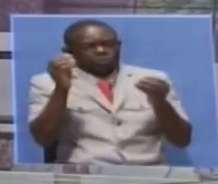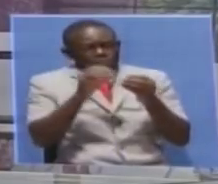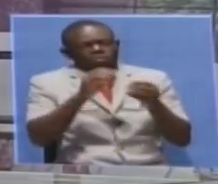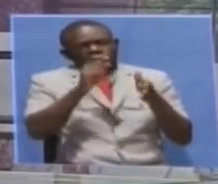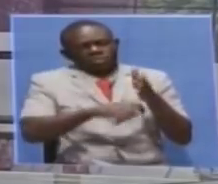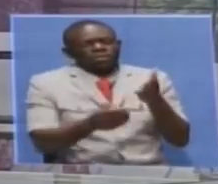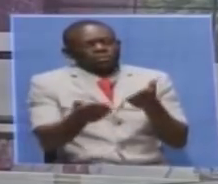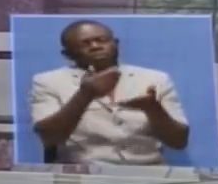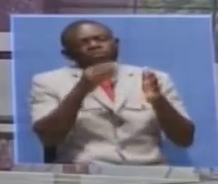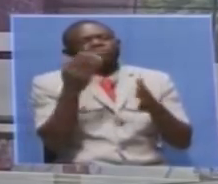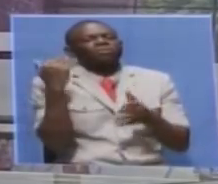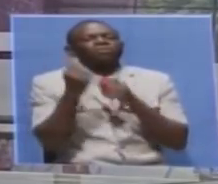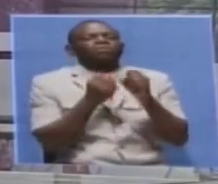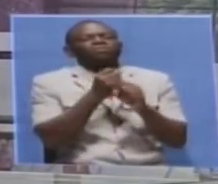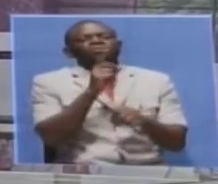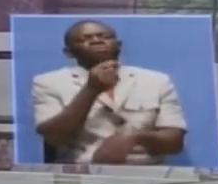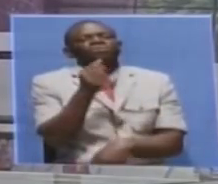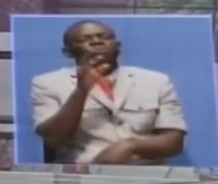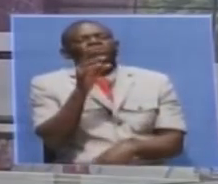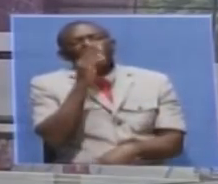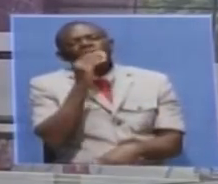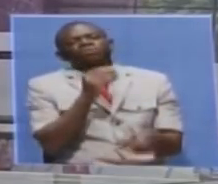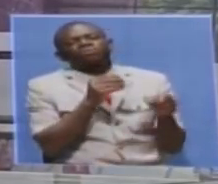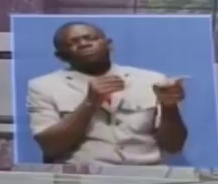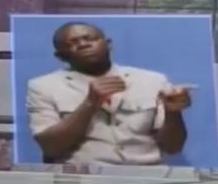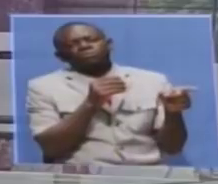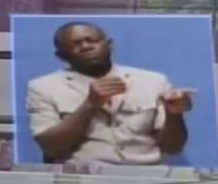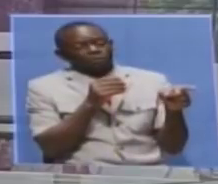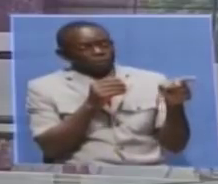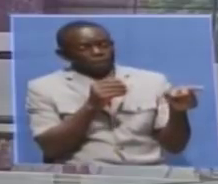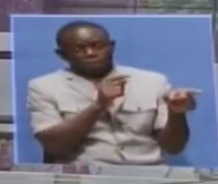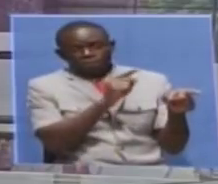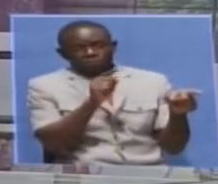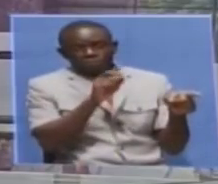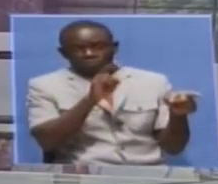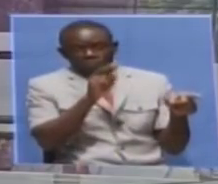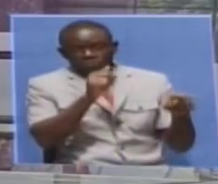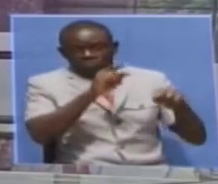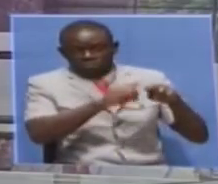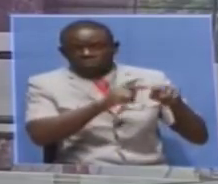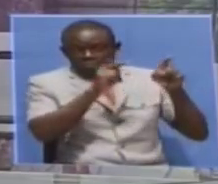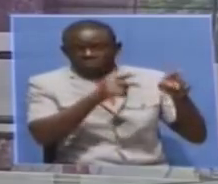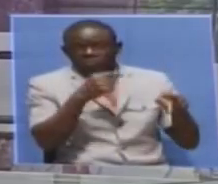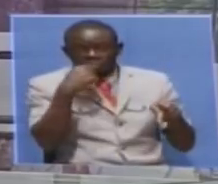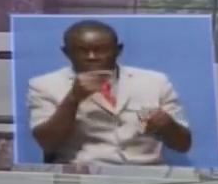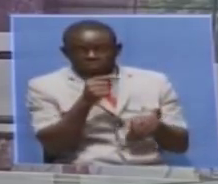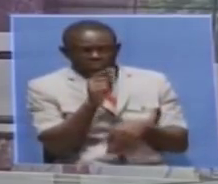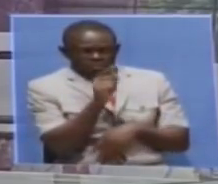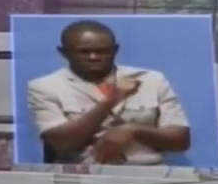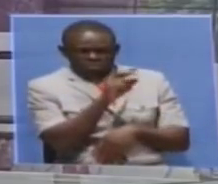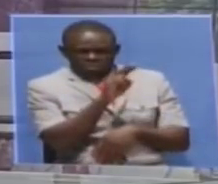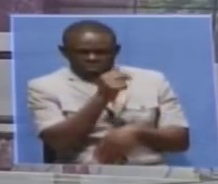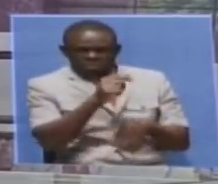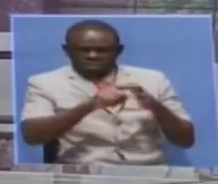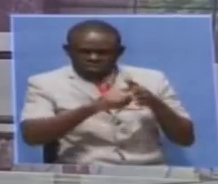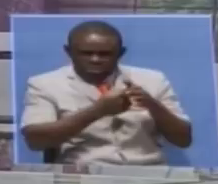in 2017. Ms. Kapwepwe said ZRA has embarked on several strategies to improve its tax